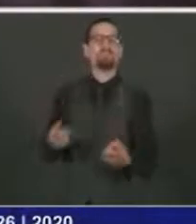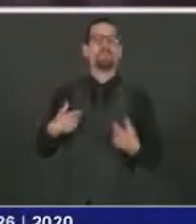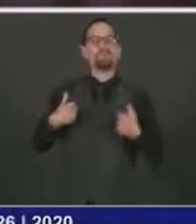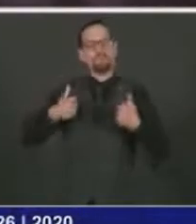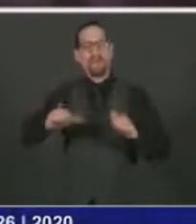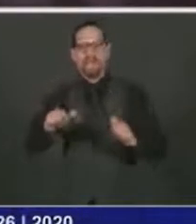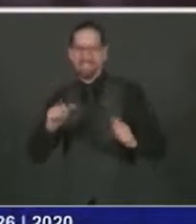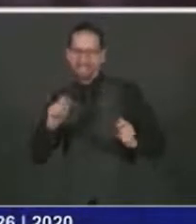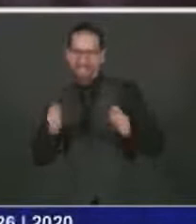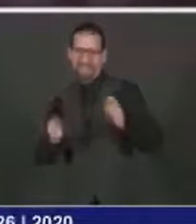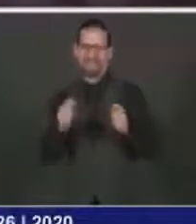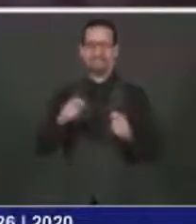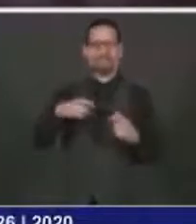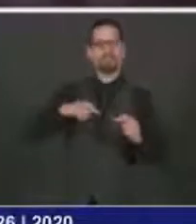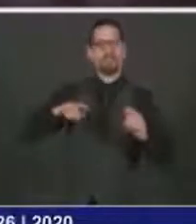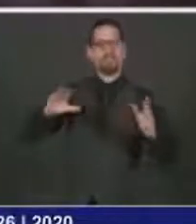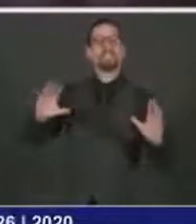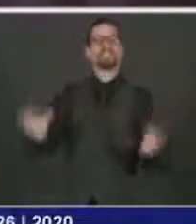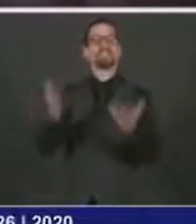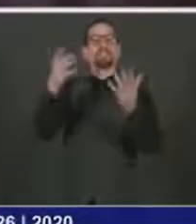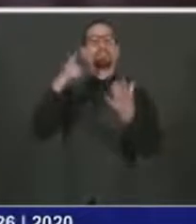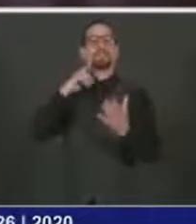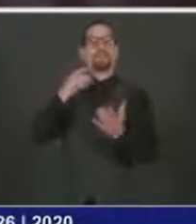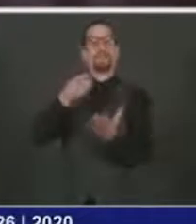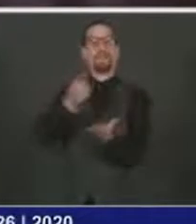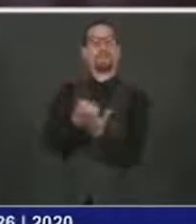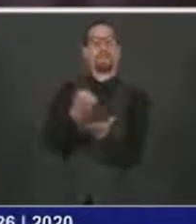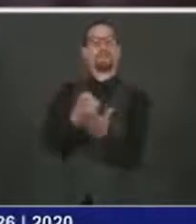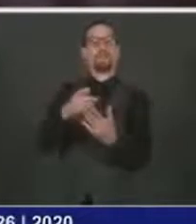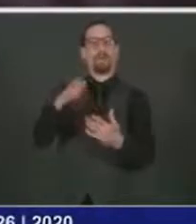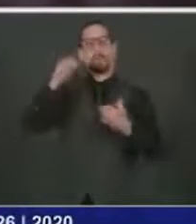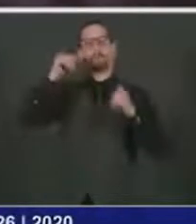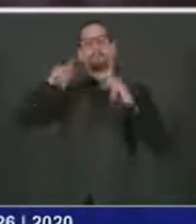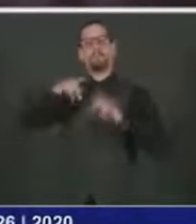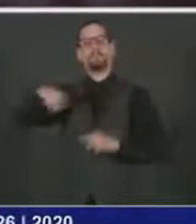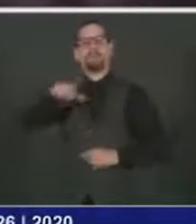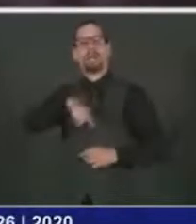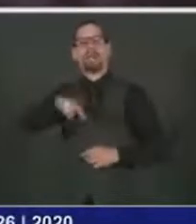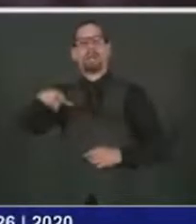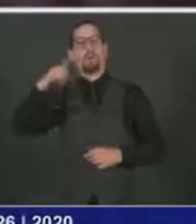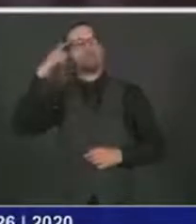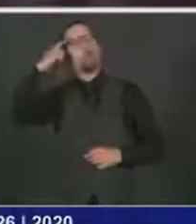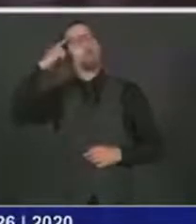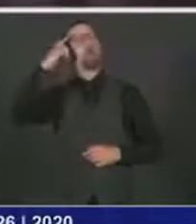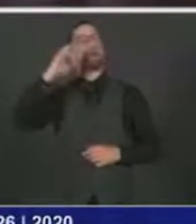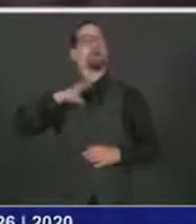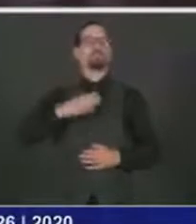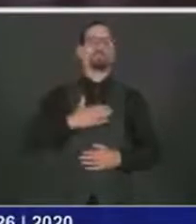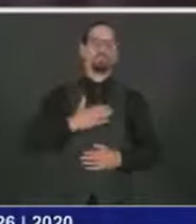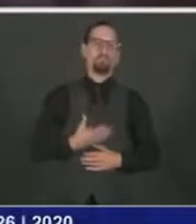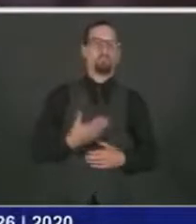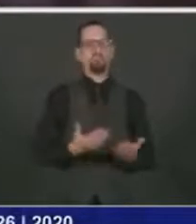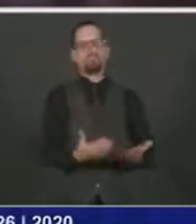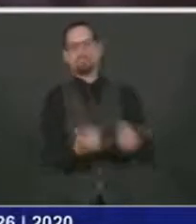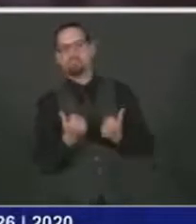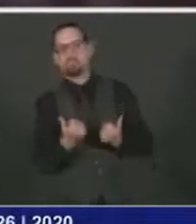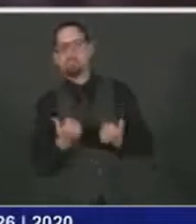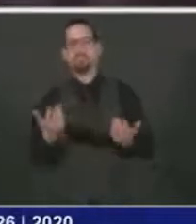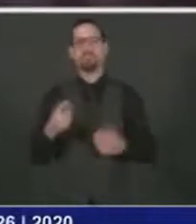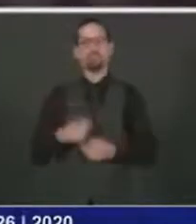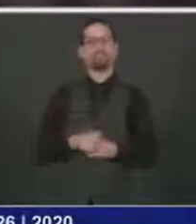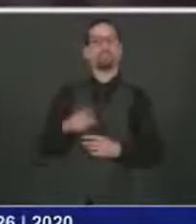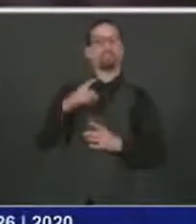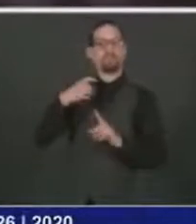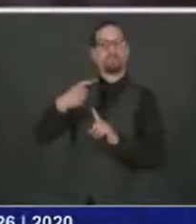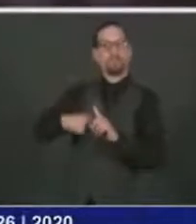economic incentive to think differently and open their mind to a different approach, to rent to all comers who can